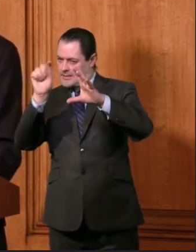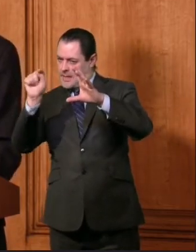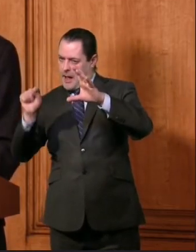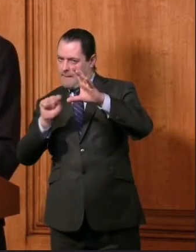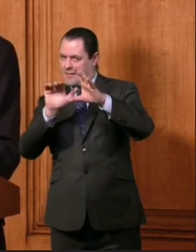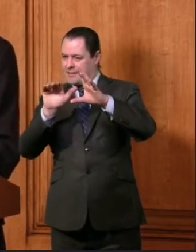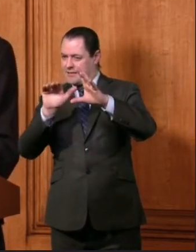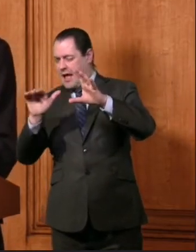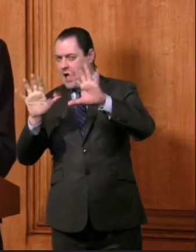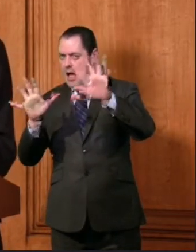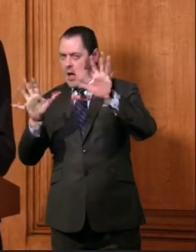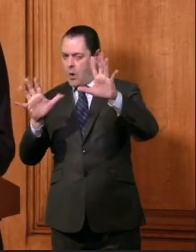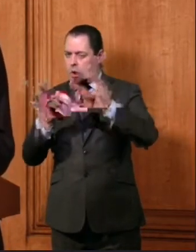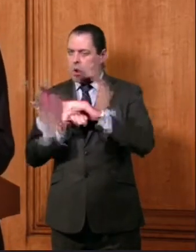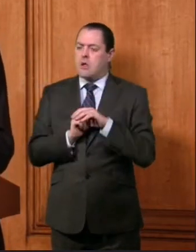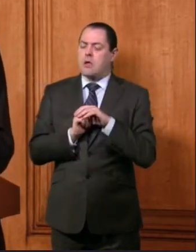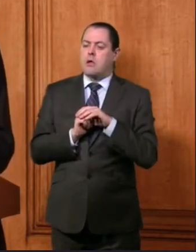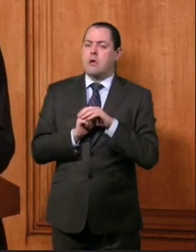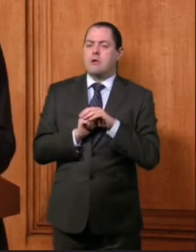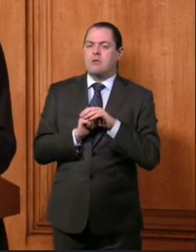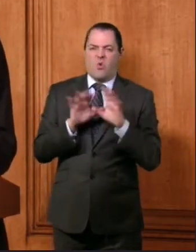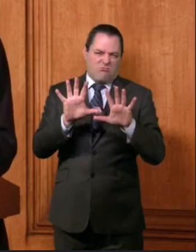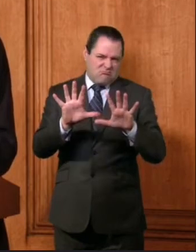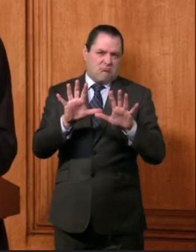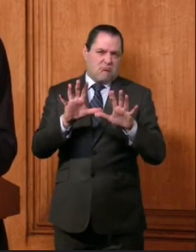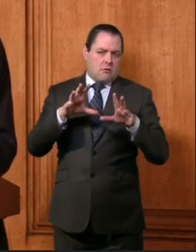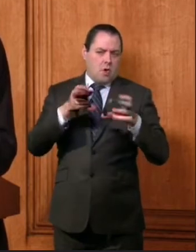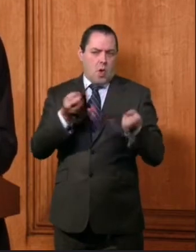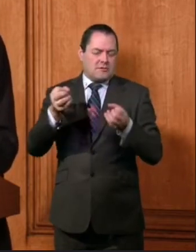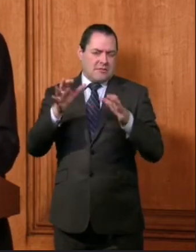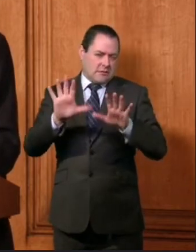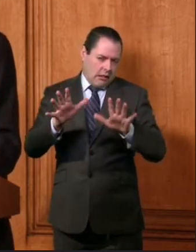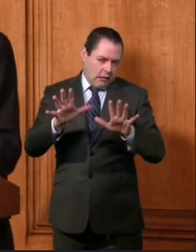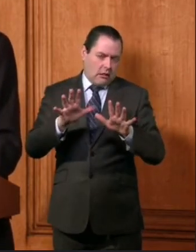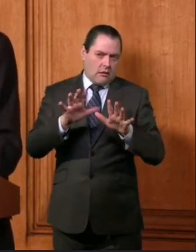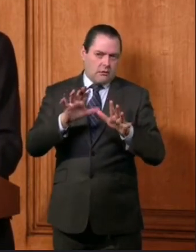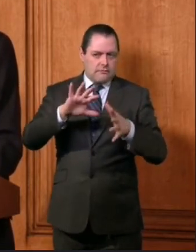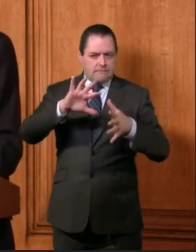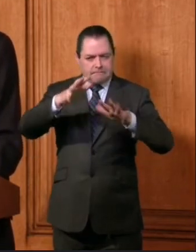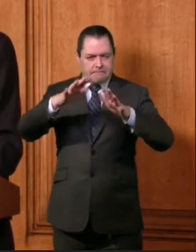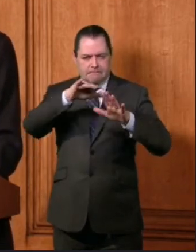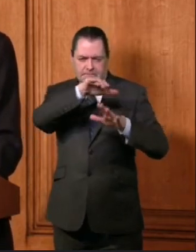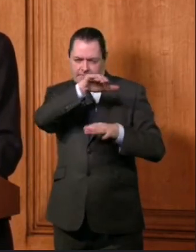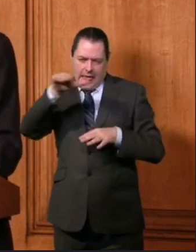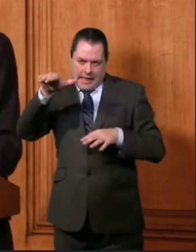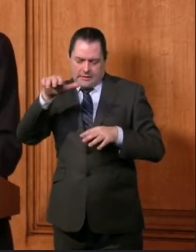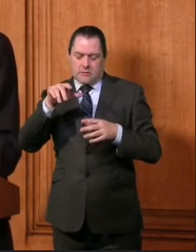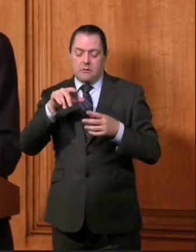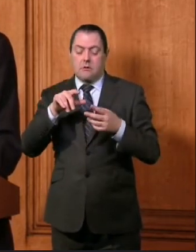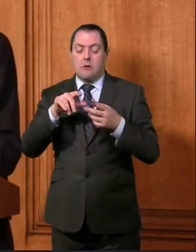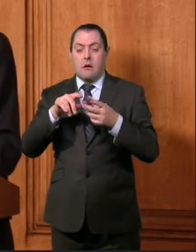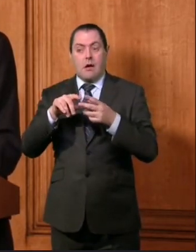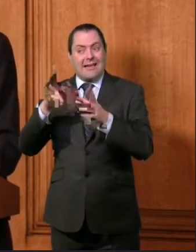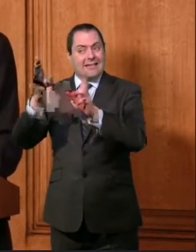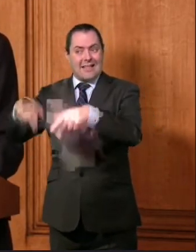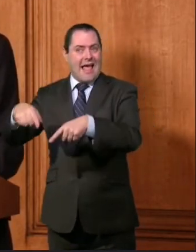the last thing, that is going to be delayed further. So I think the peak of deaths may well be still in the